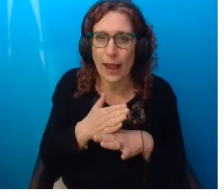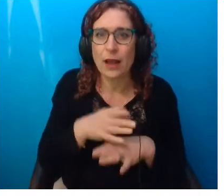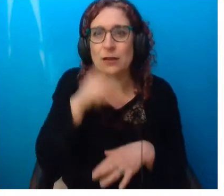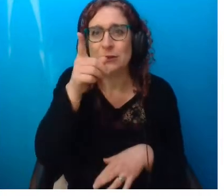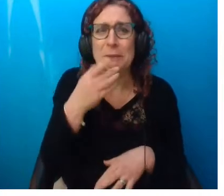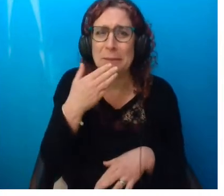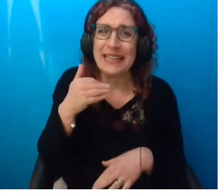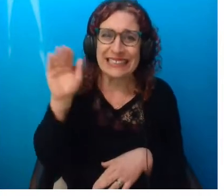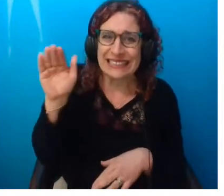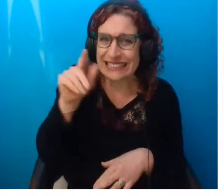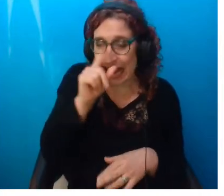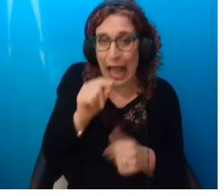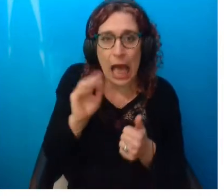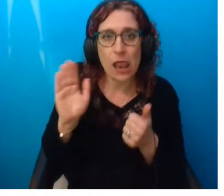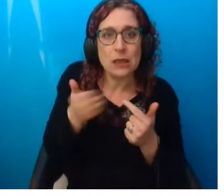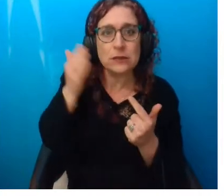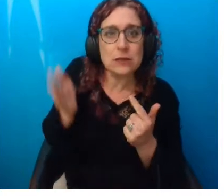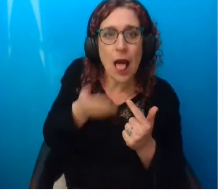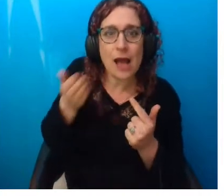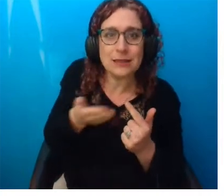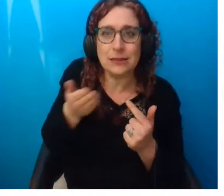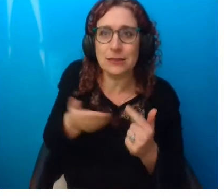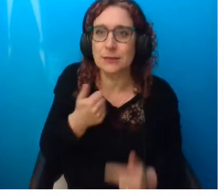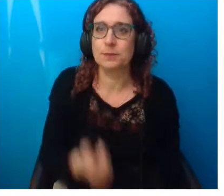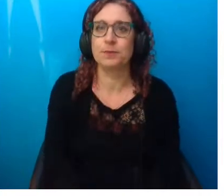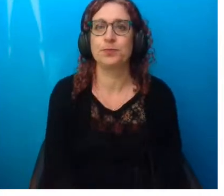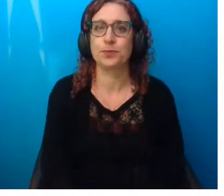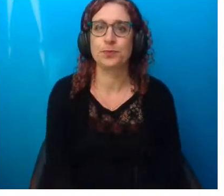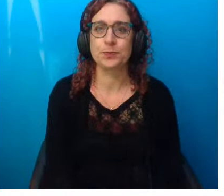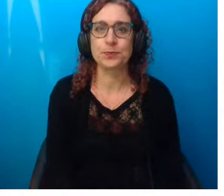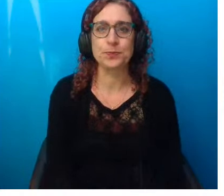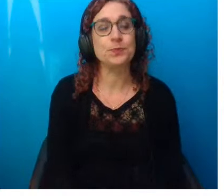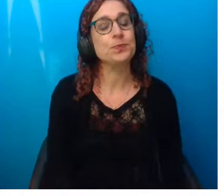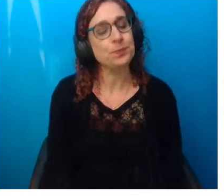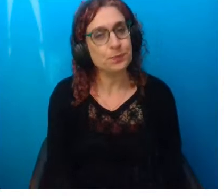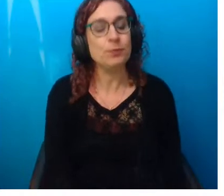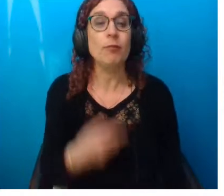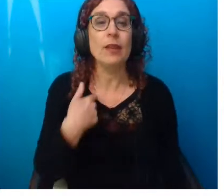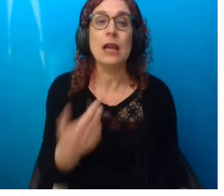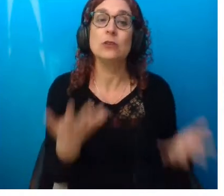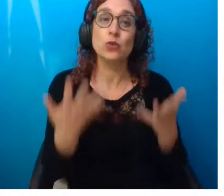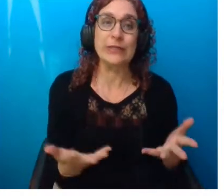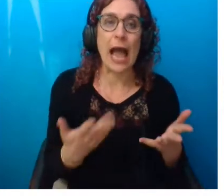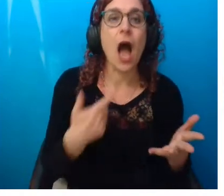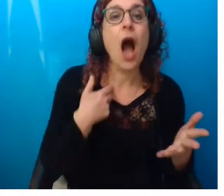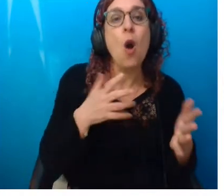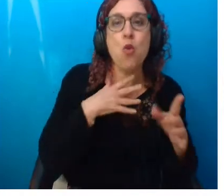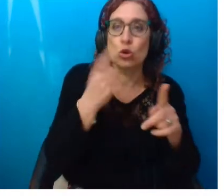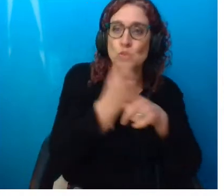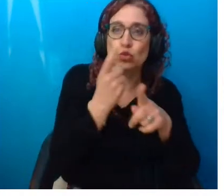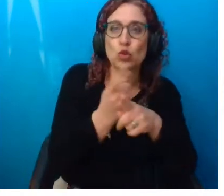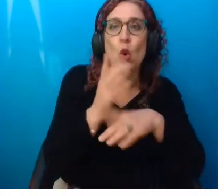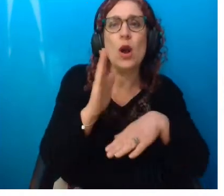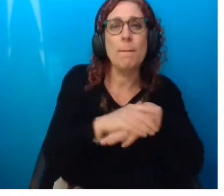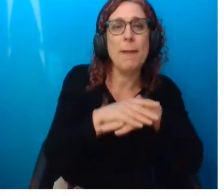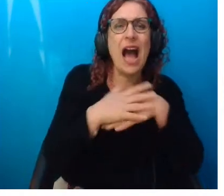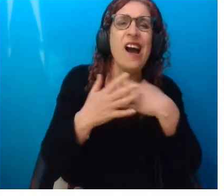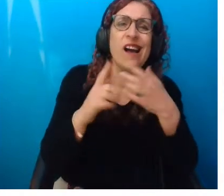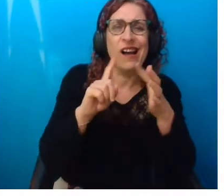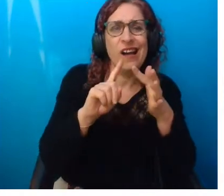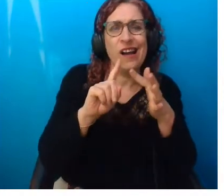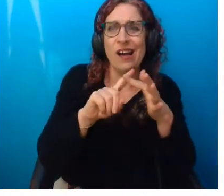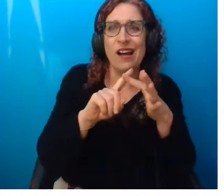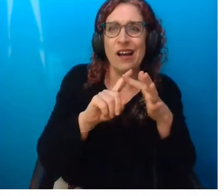for me. So I have been asked to talk to you today about eczema and seasonal allergy.